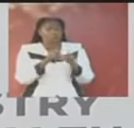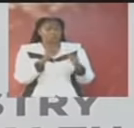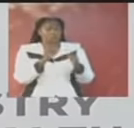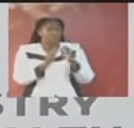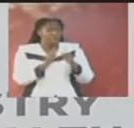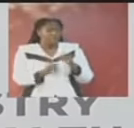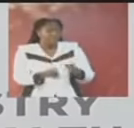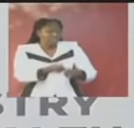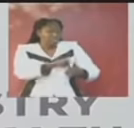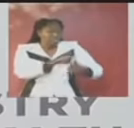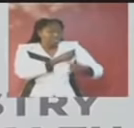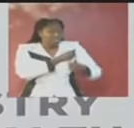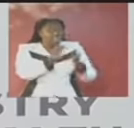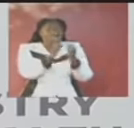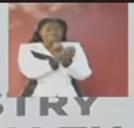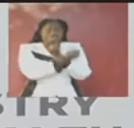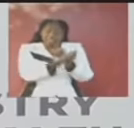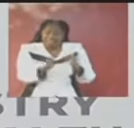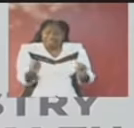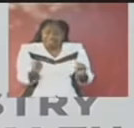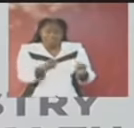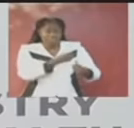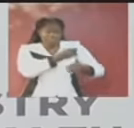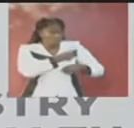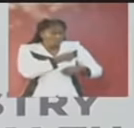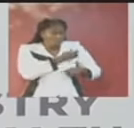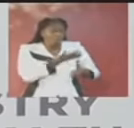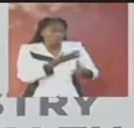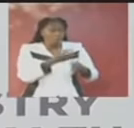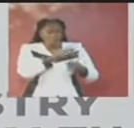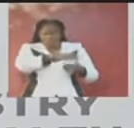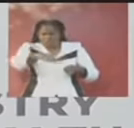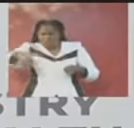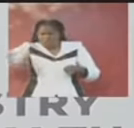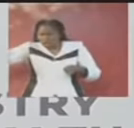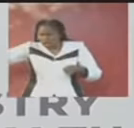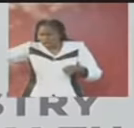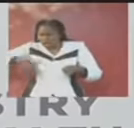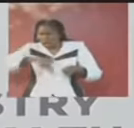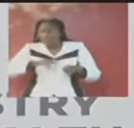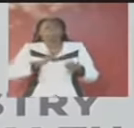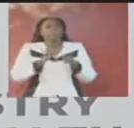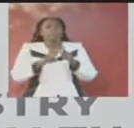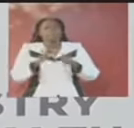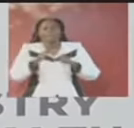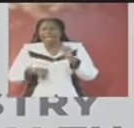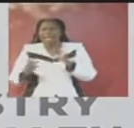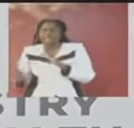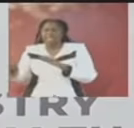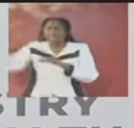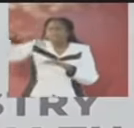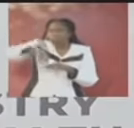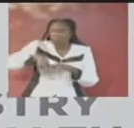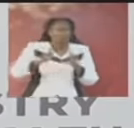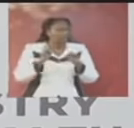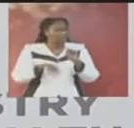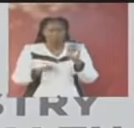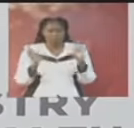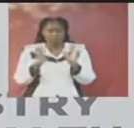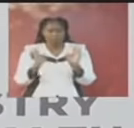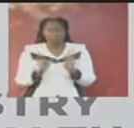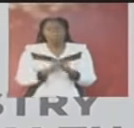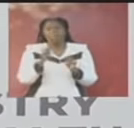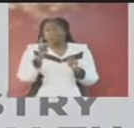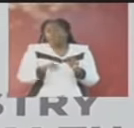Force that there was appropriate perimeter security at each of these hotels that we have been